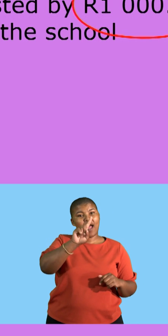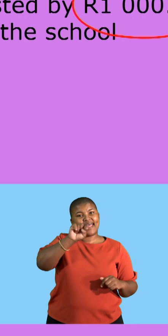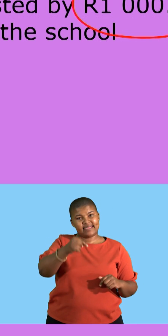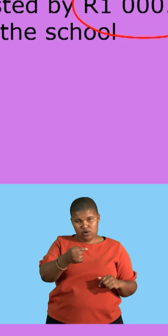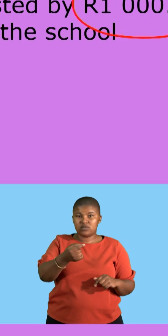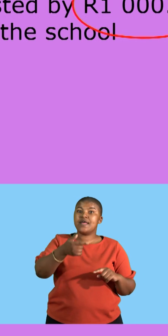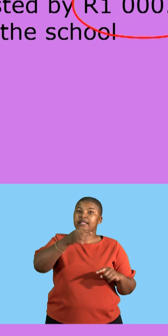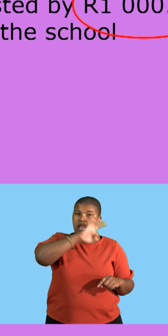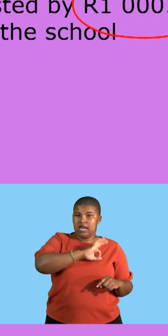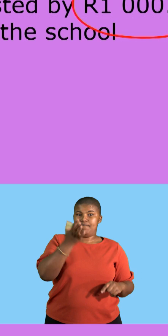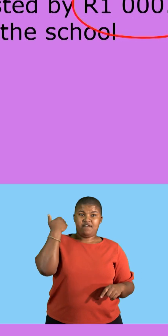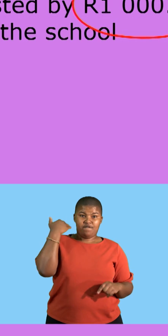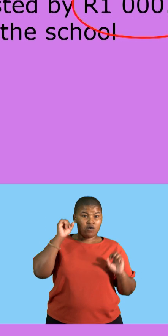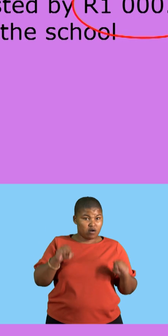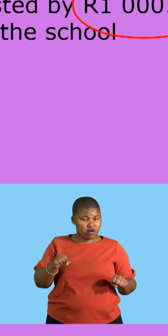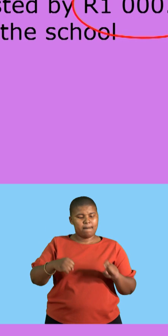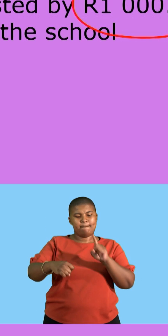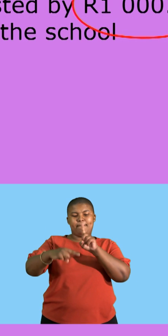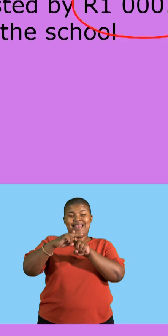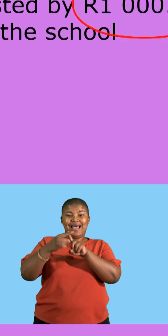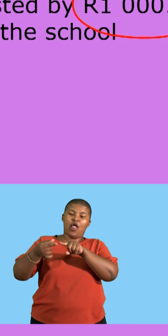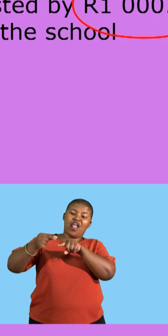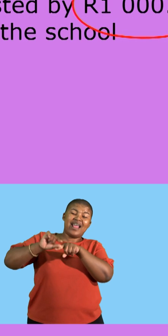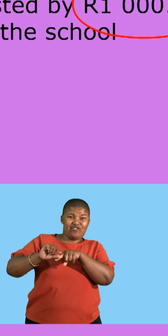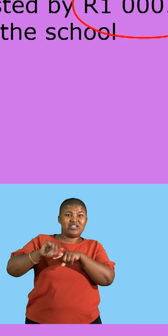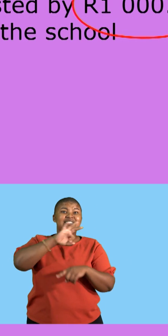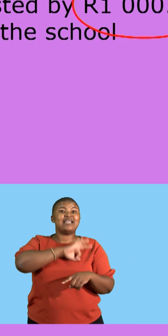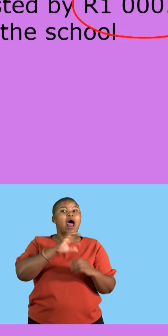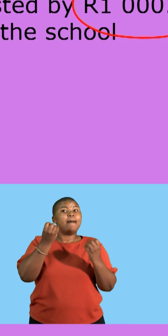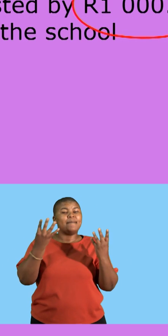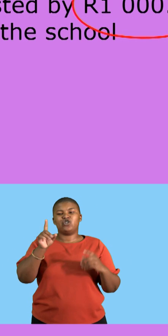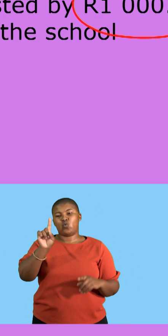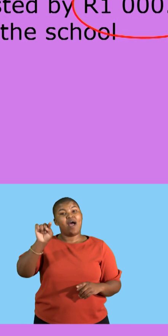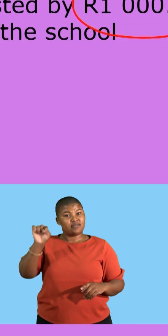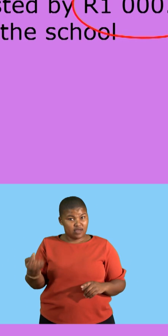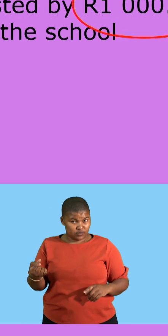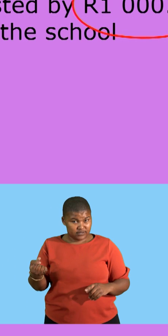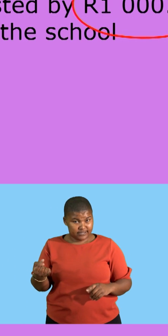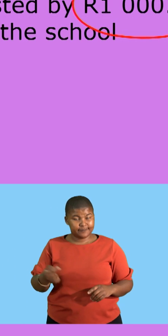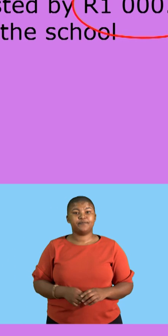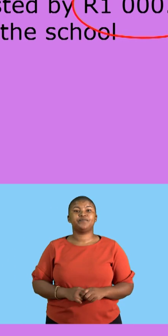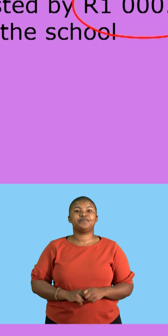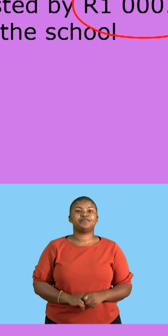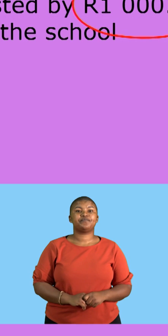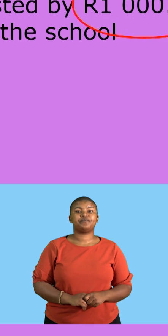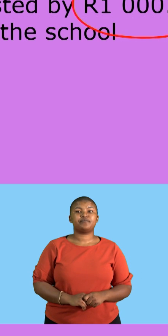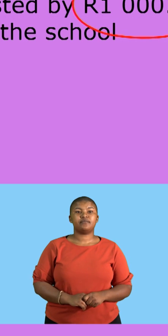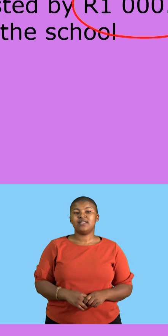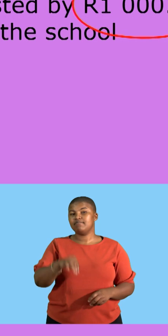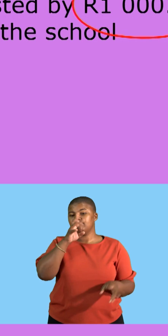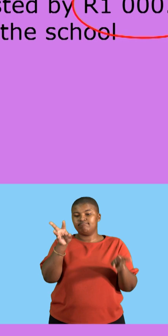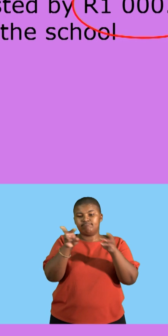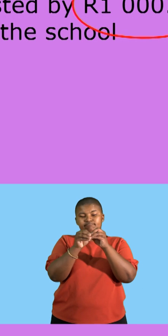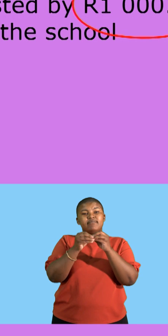21,000 Rand plus the increase of 1,000 Rand is she will